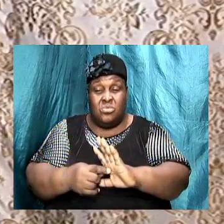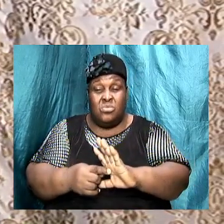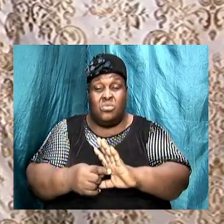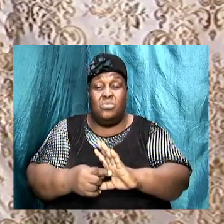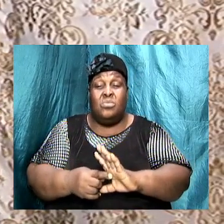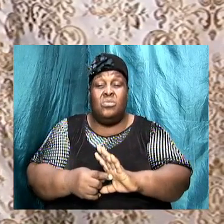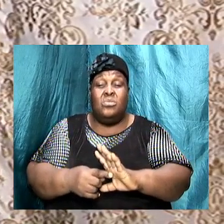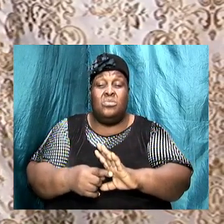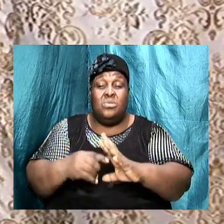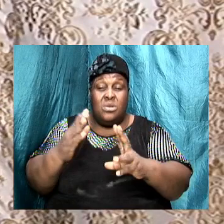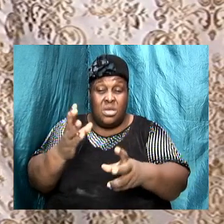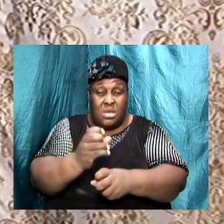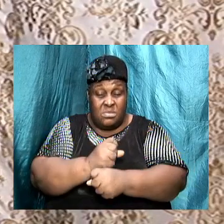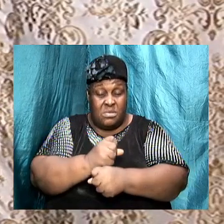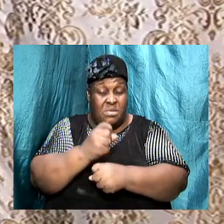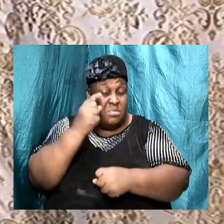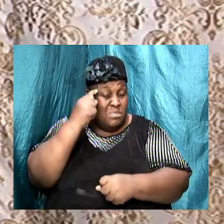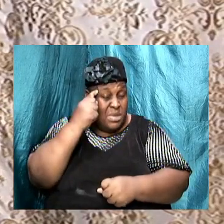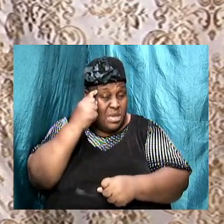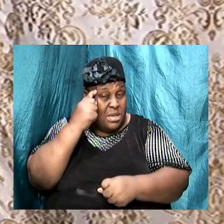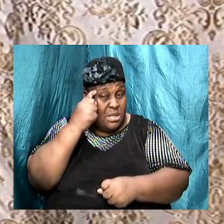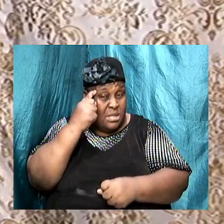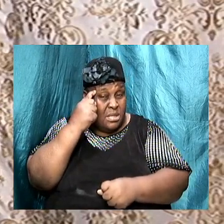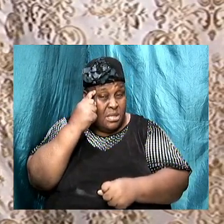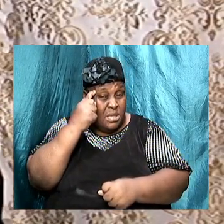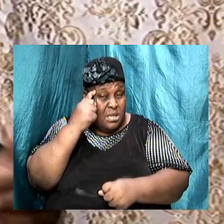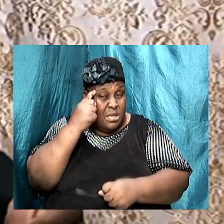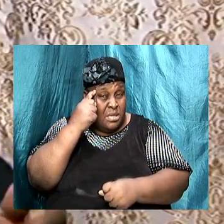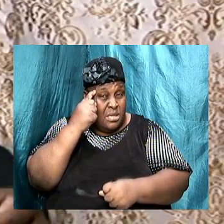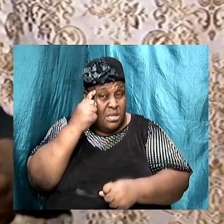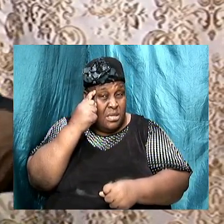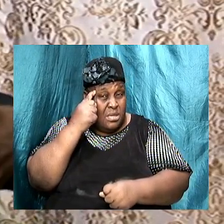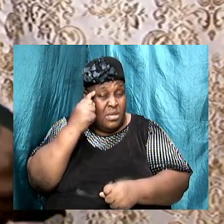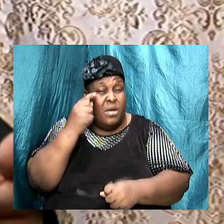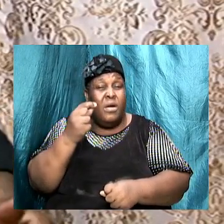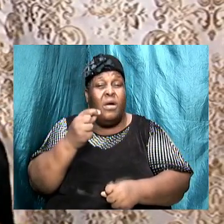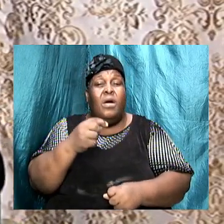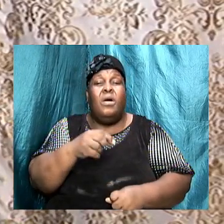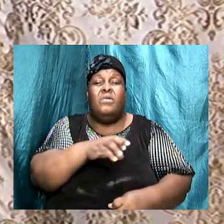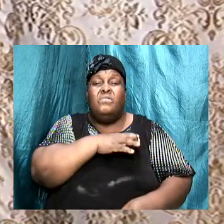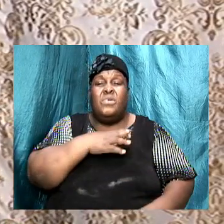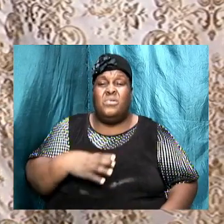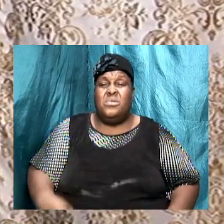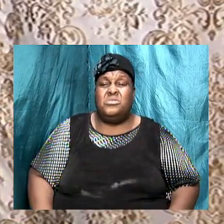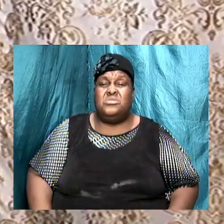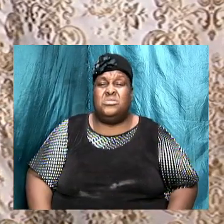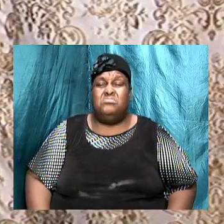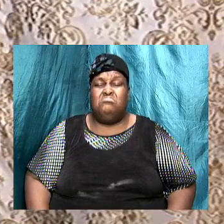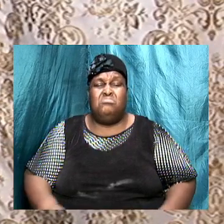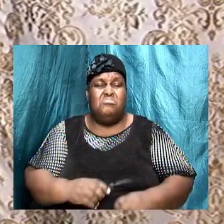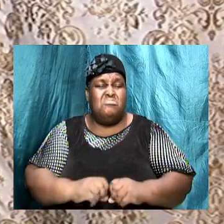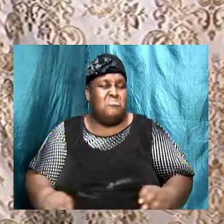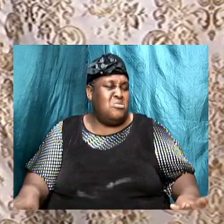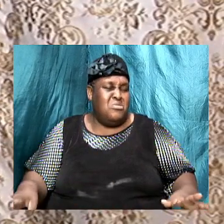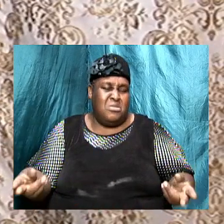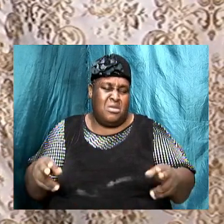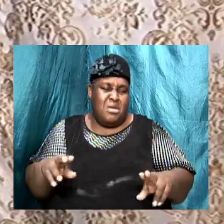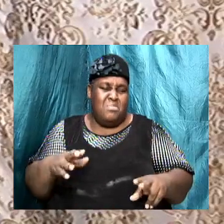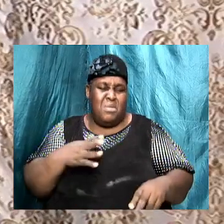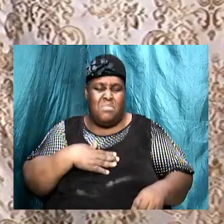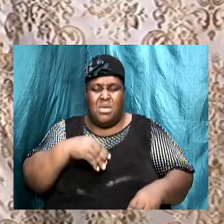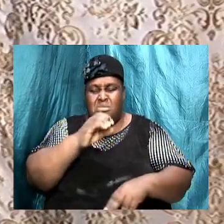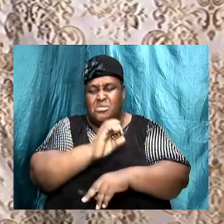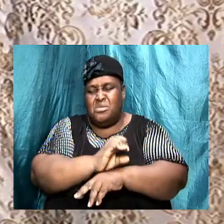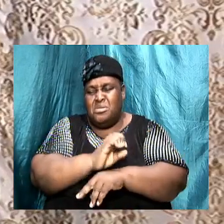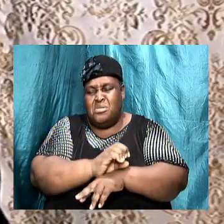the mind of the saved person. Nothing not happening at my church. I don't see nobody getting up out of any wheelchair. I don't see any